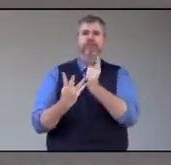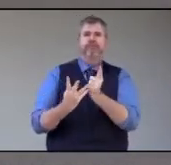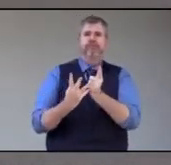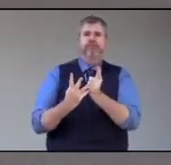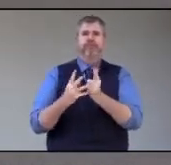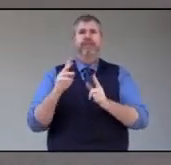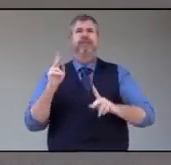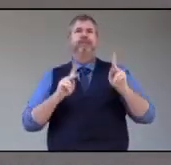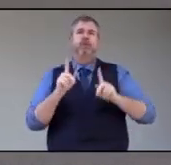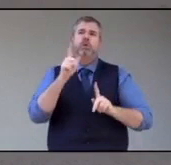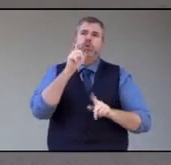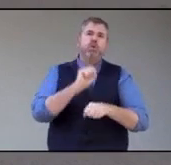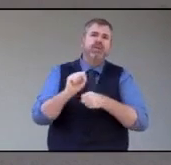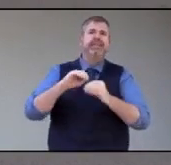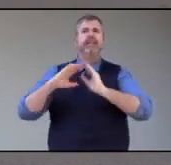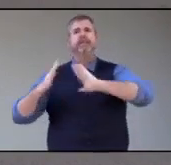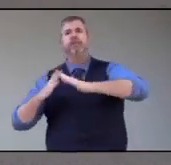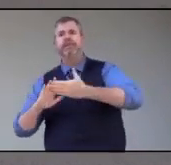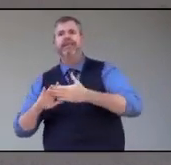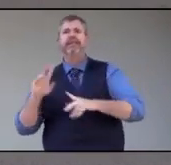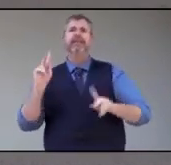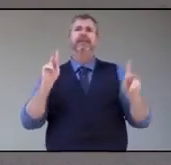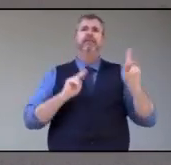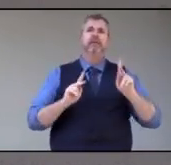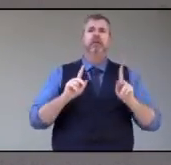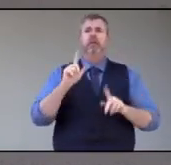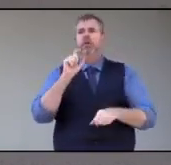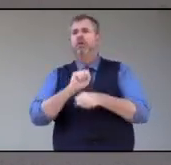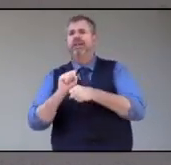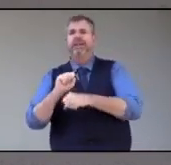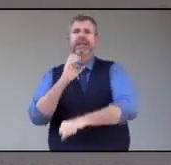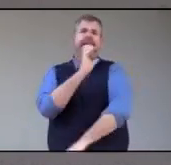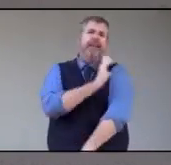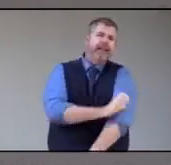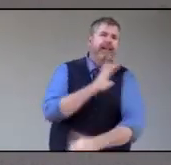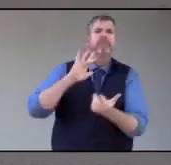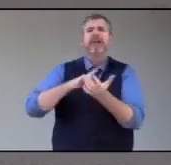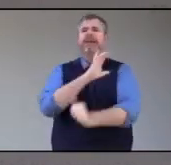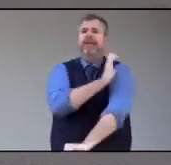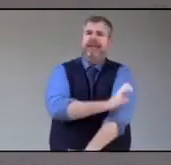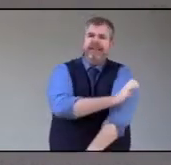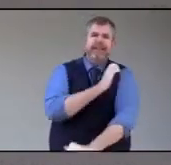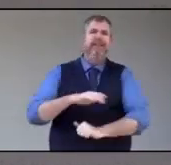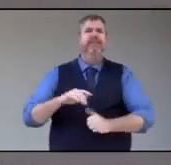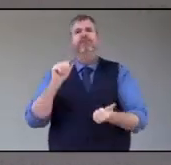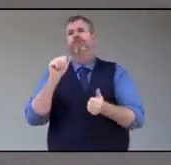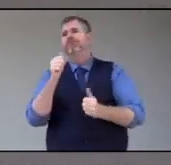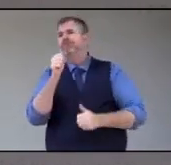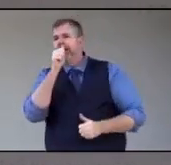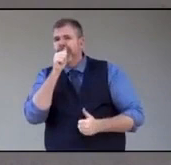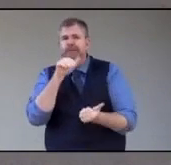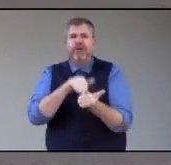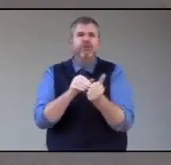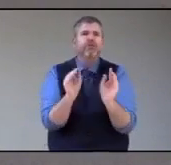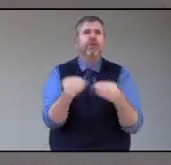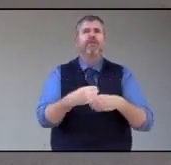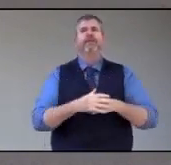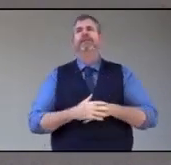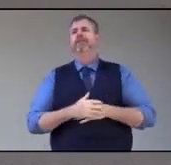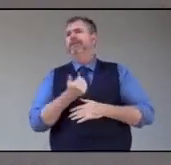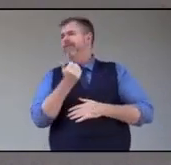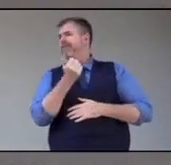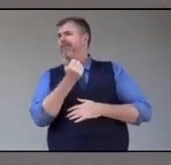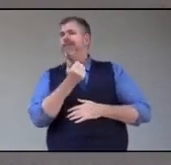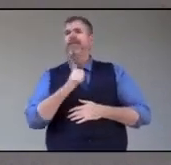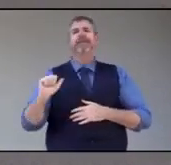community clinics, in private doctor's offices, as well as other ancillary type of workers,